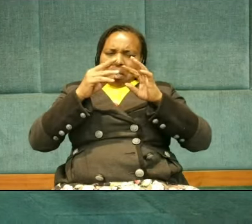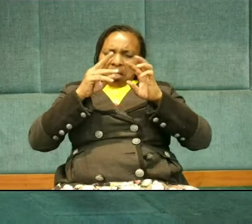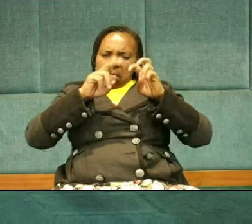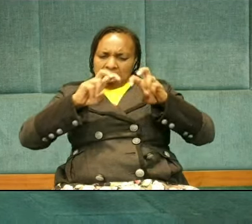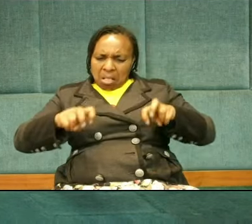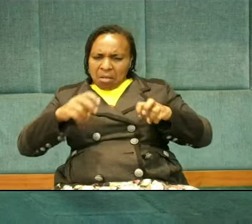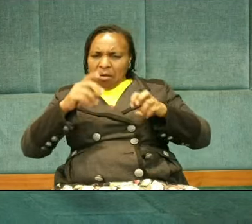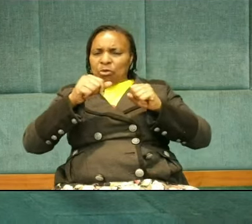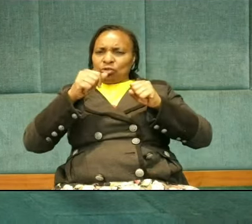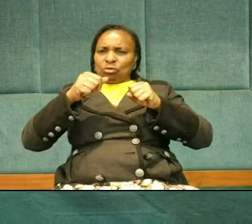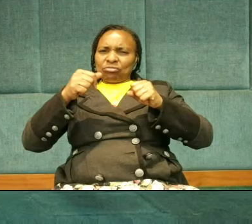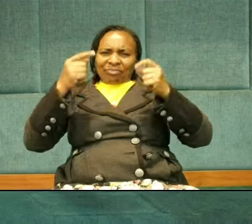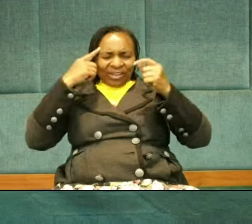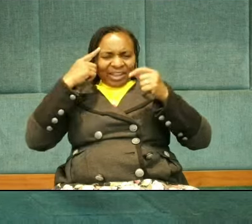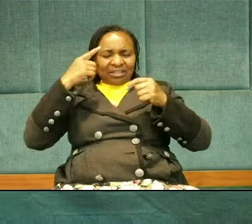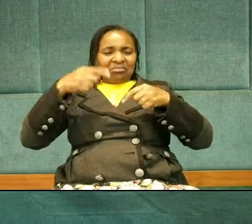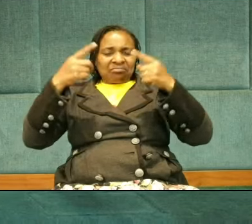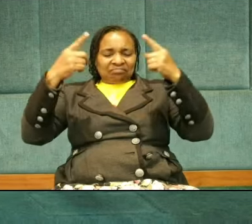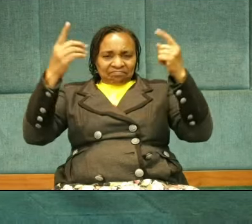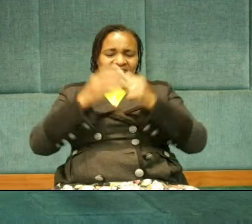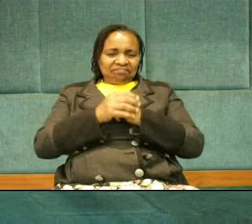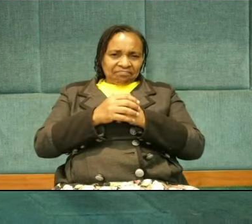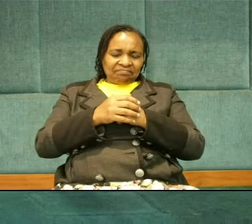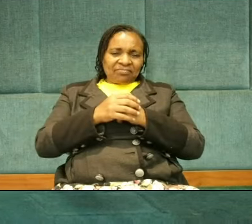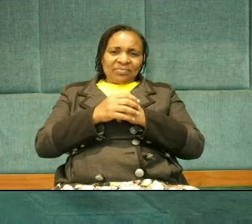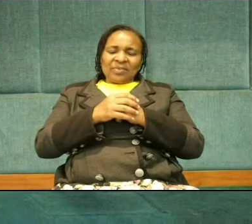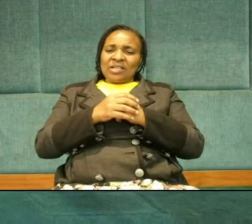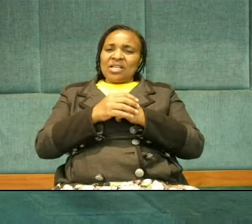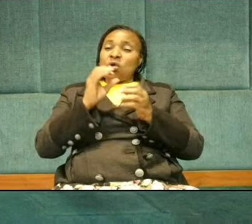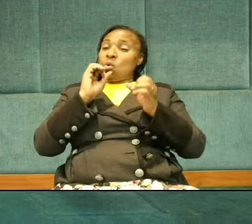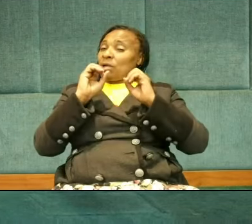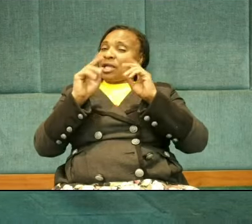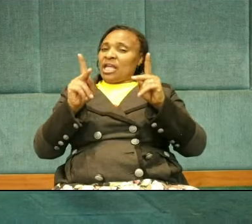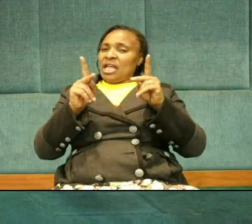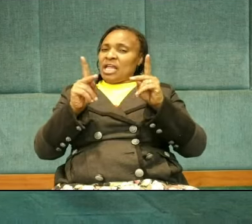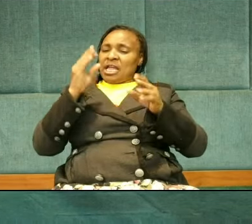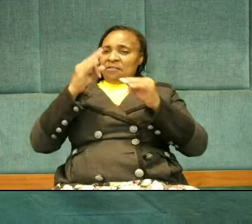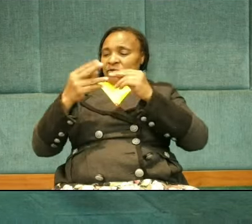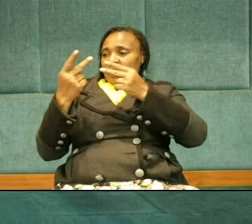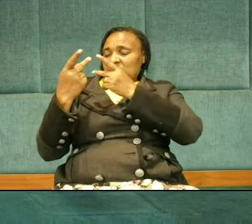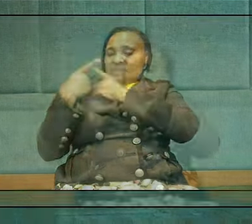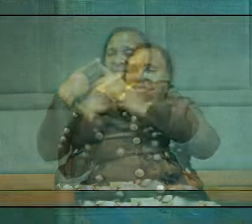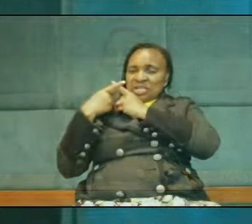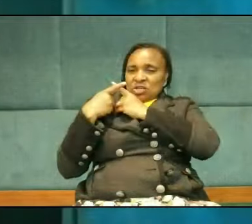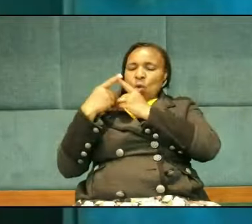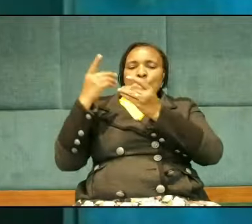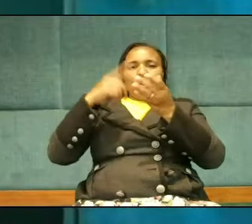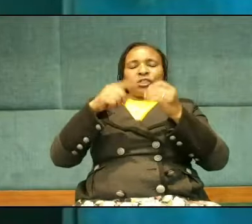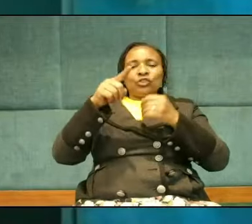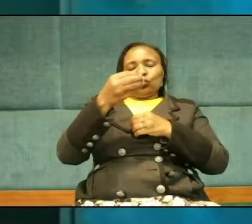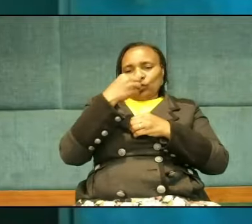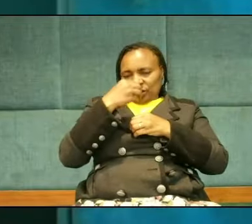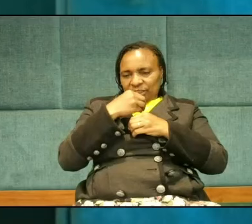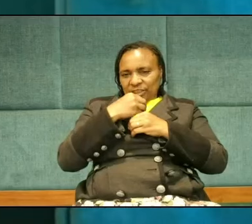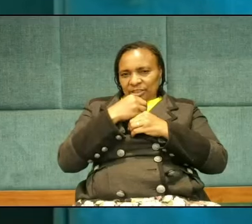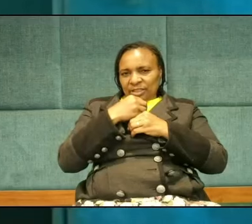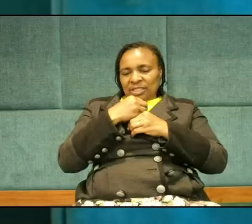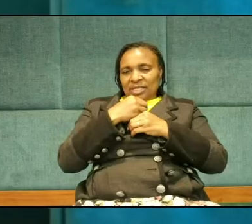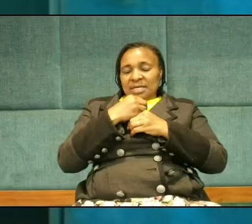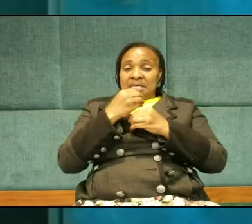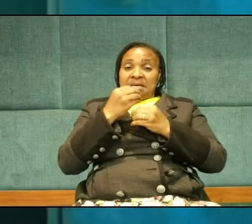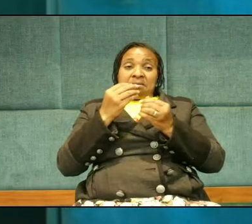diet? Okay. If depending on what you eat, it